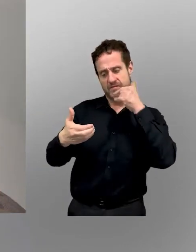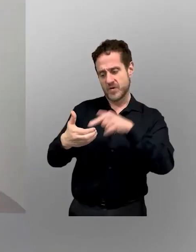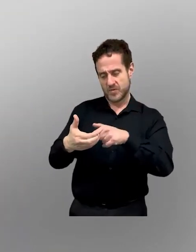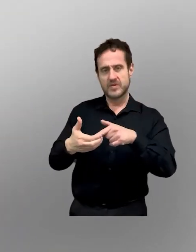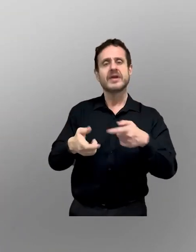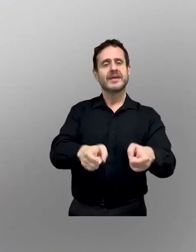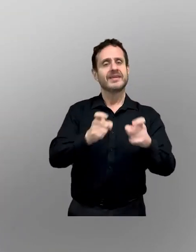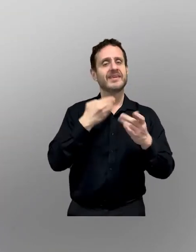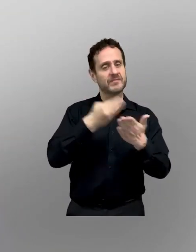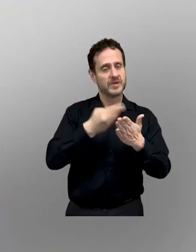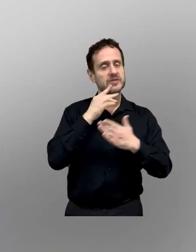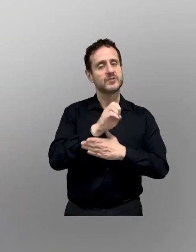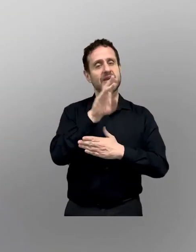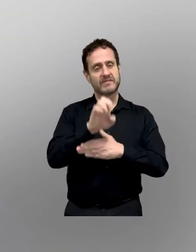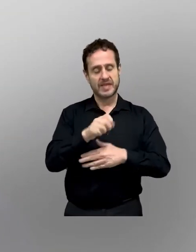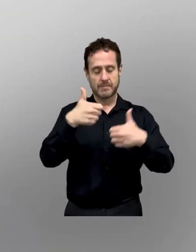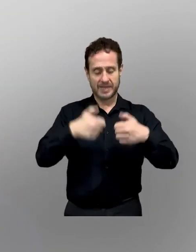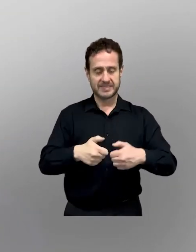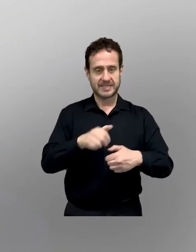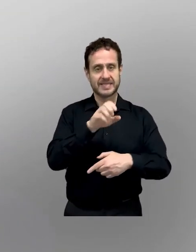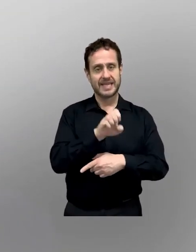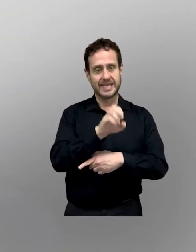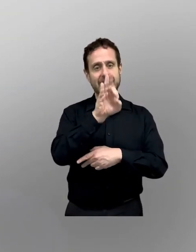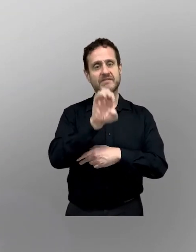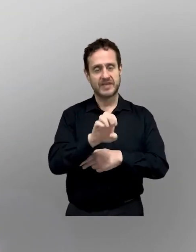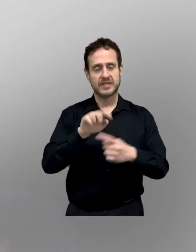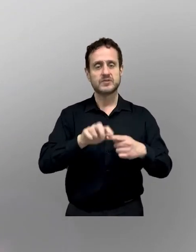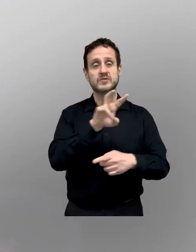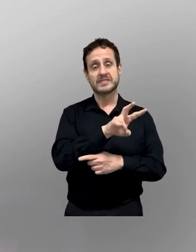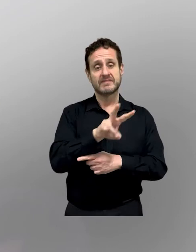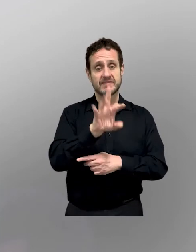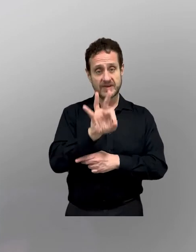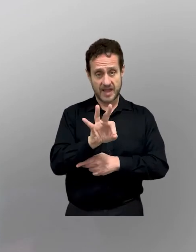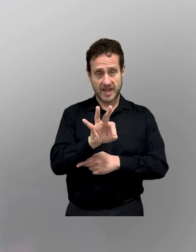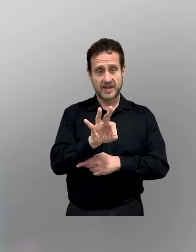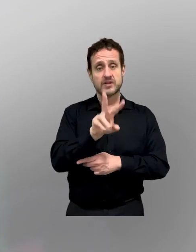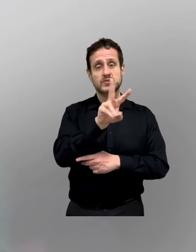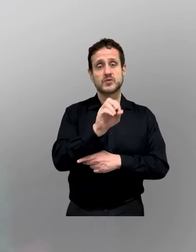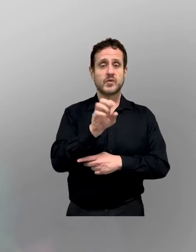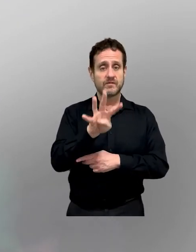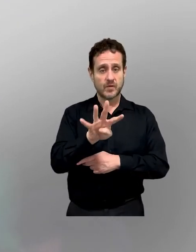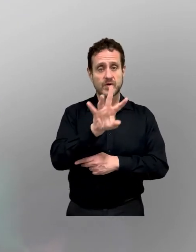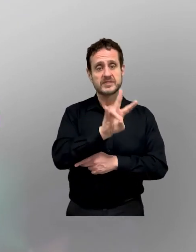Equip for Equality by texting EFE to